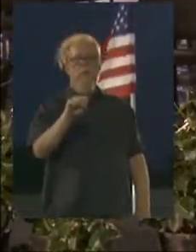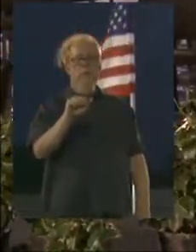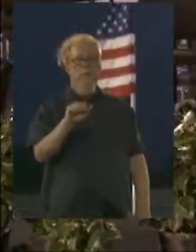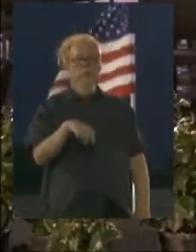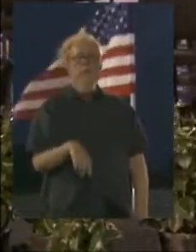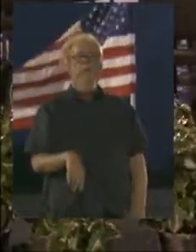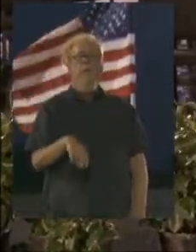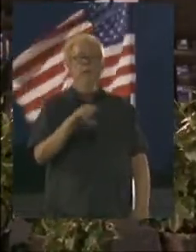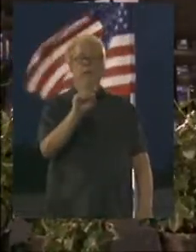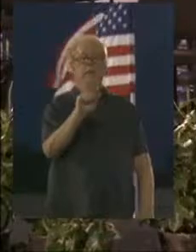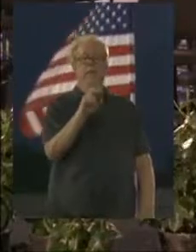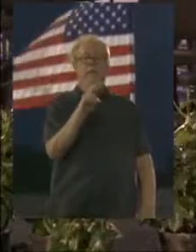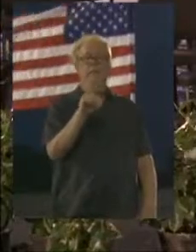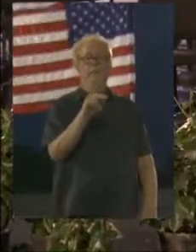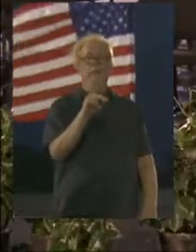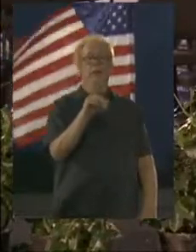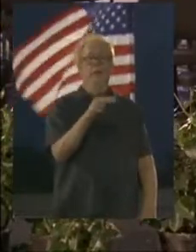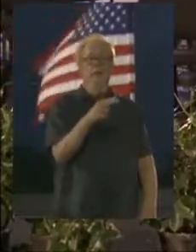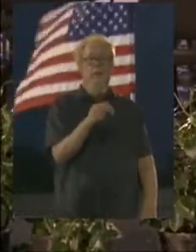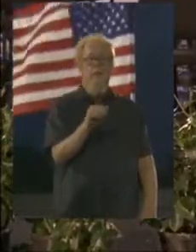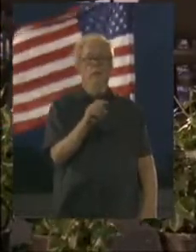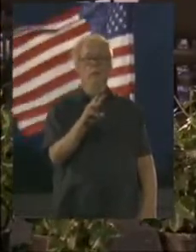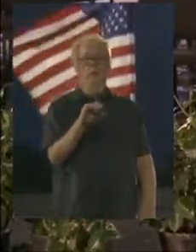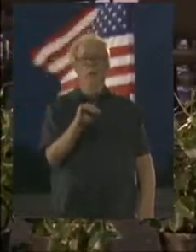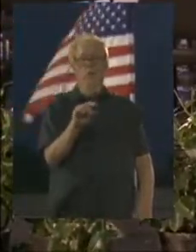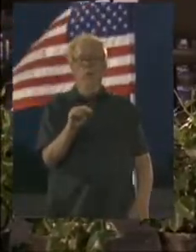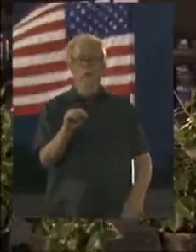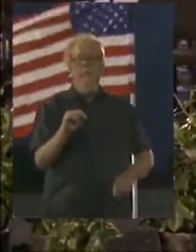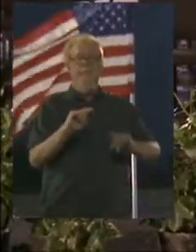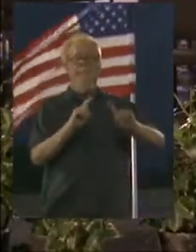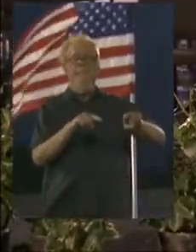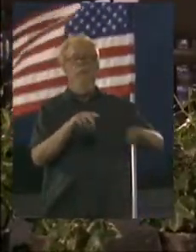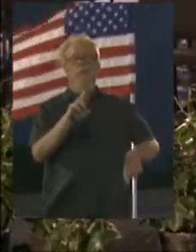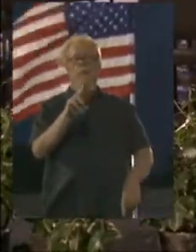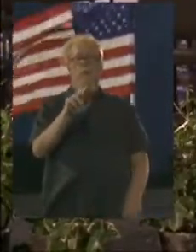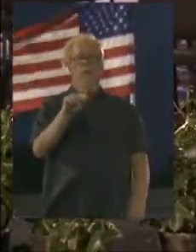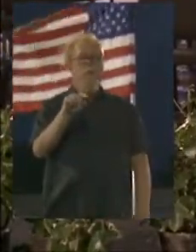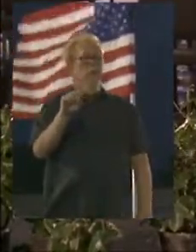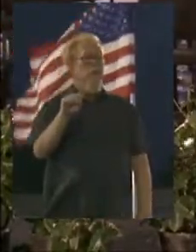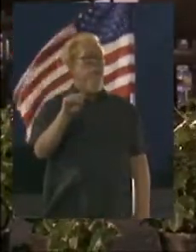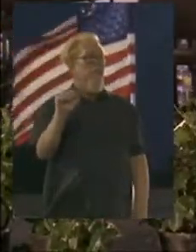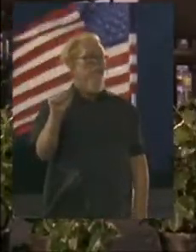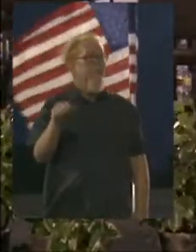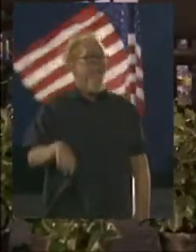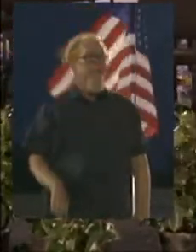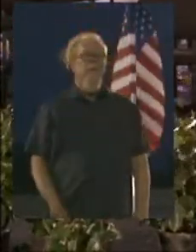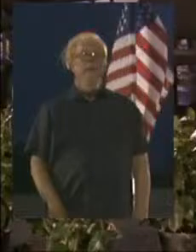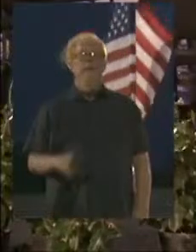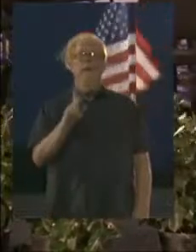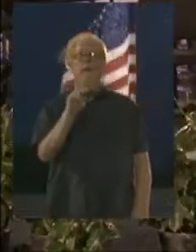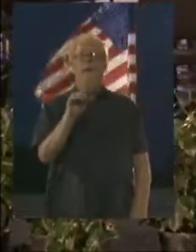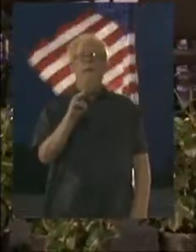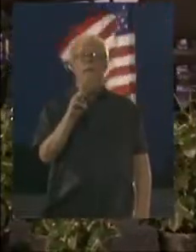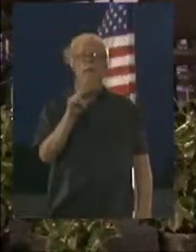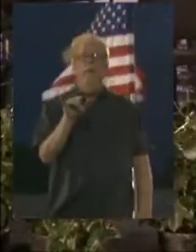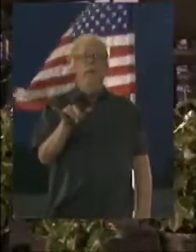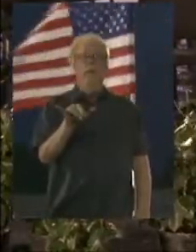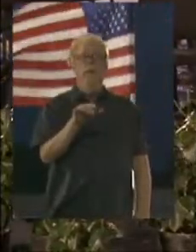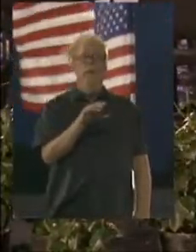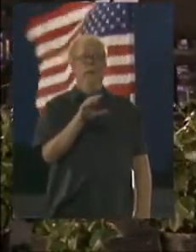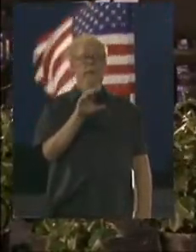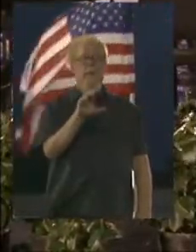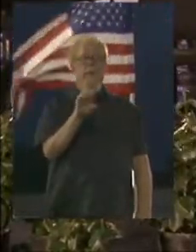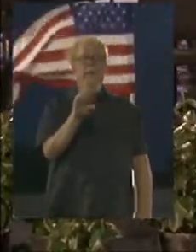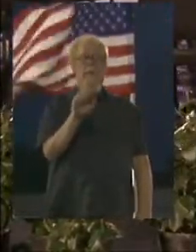Witt will be attending the University of Texas at San Antonio. Kimberly B. Sear will